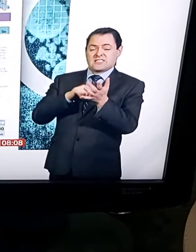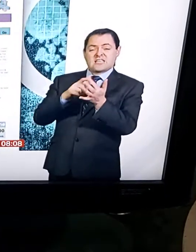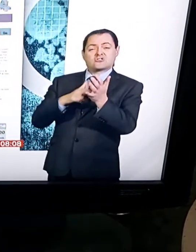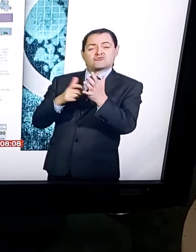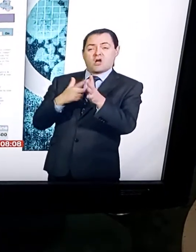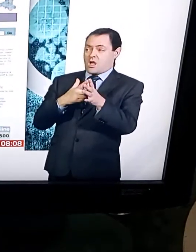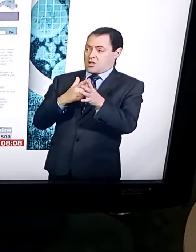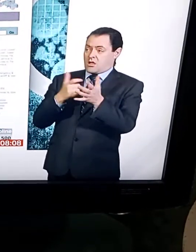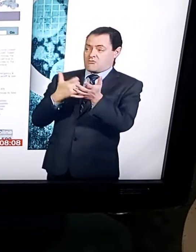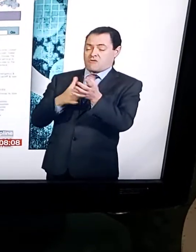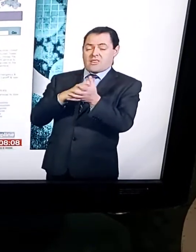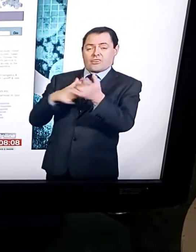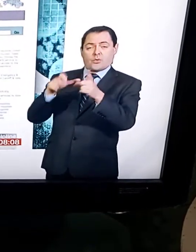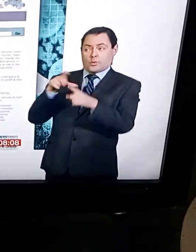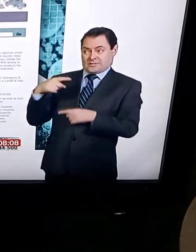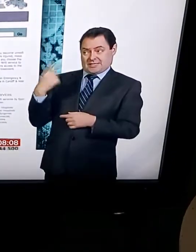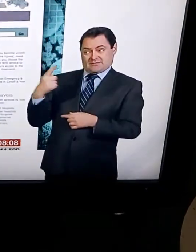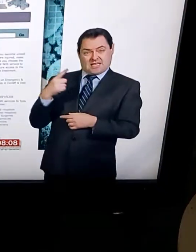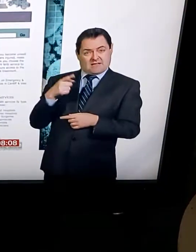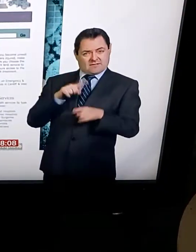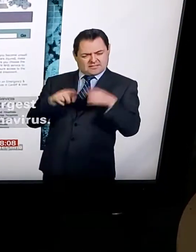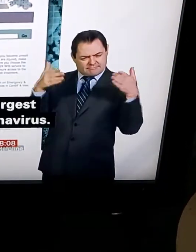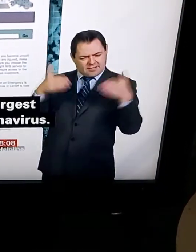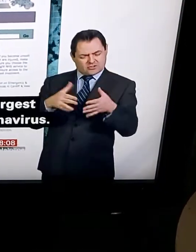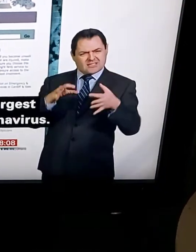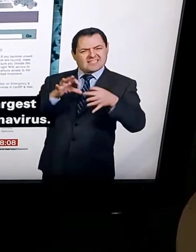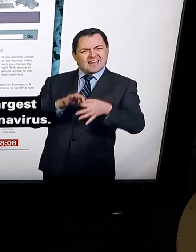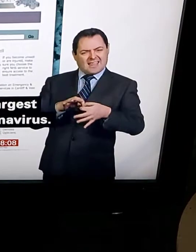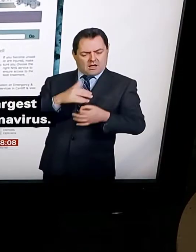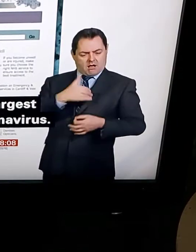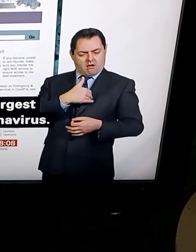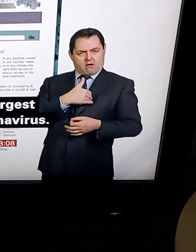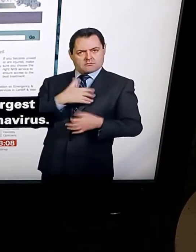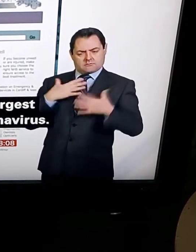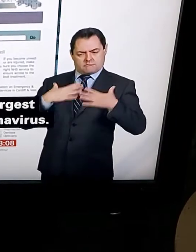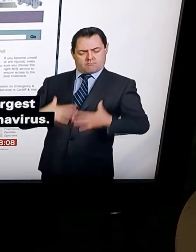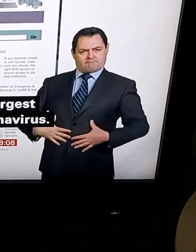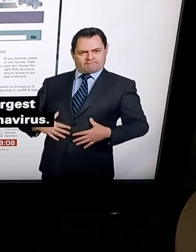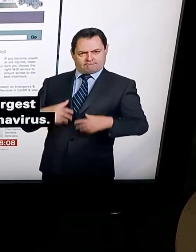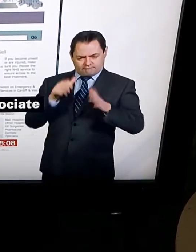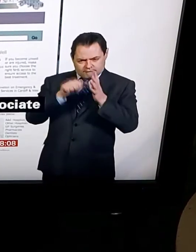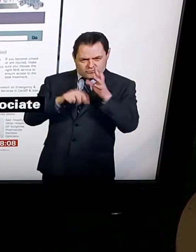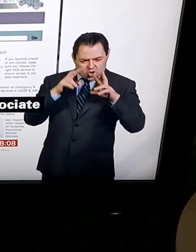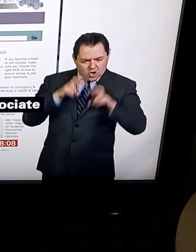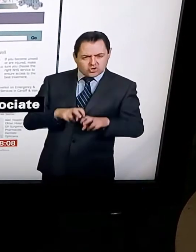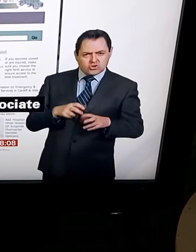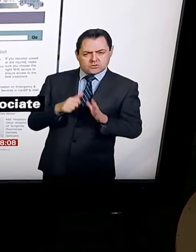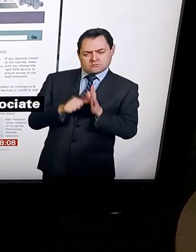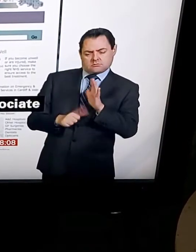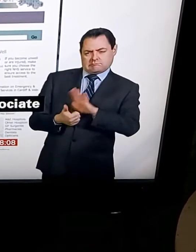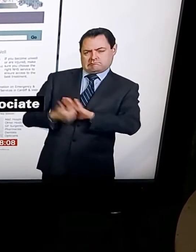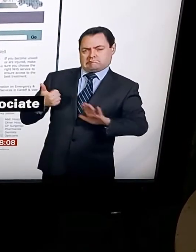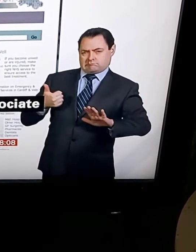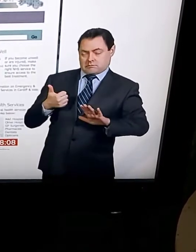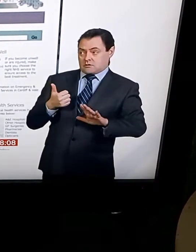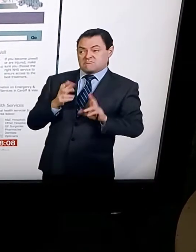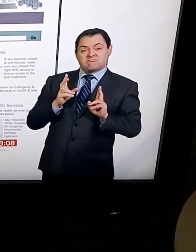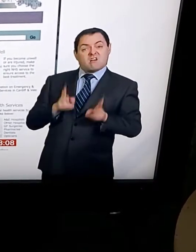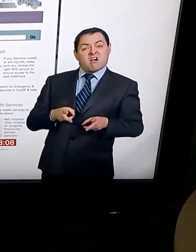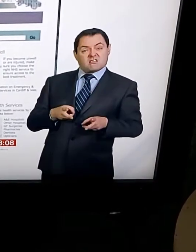in cardiothoracic surgery at University Hospital of Wales. Earlier, the Welsh First Minister Mark Drakeford said he was a great